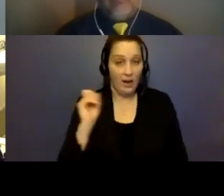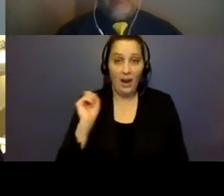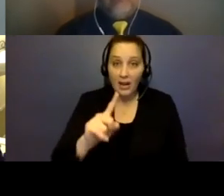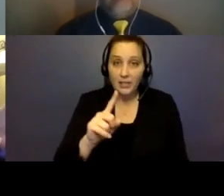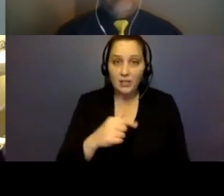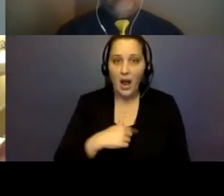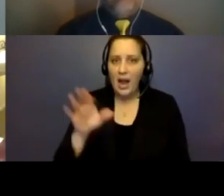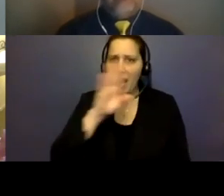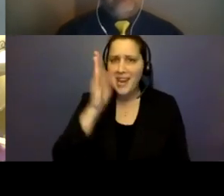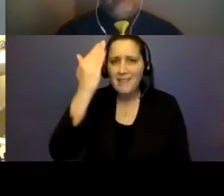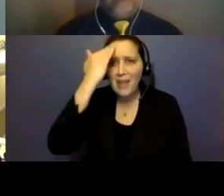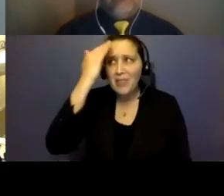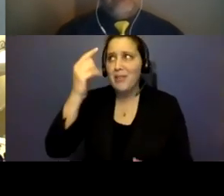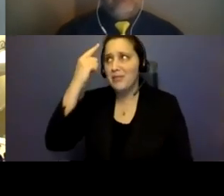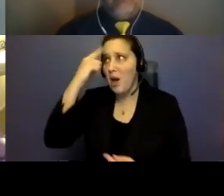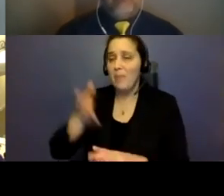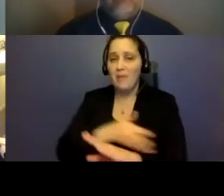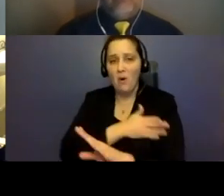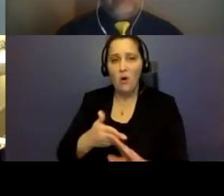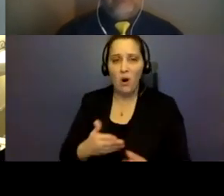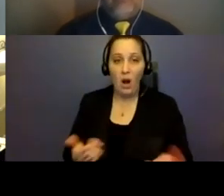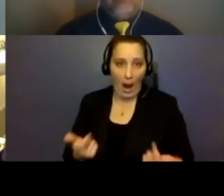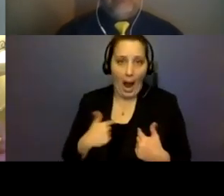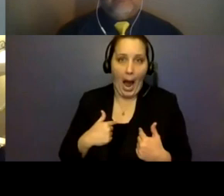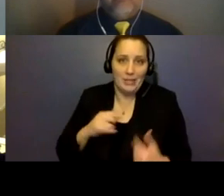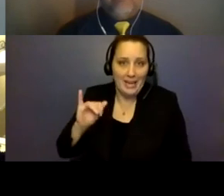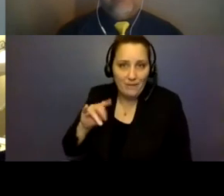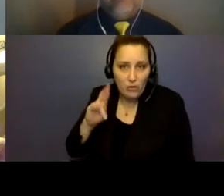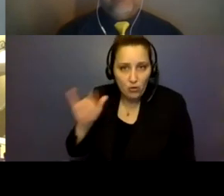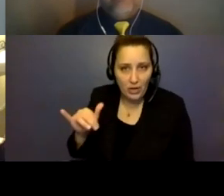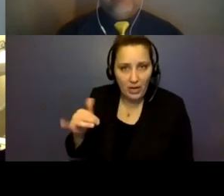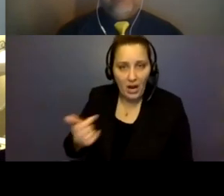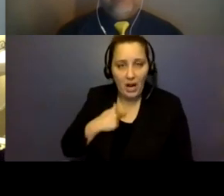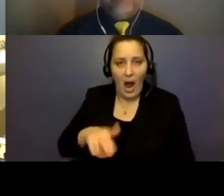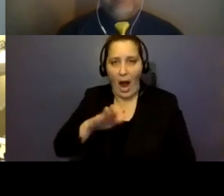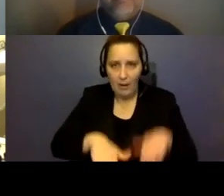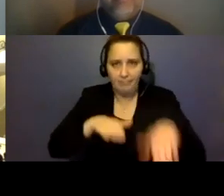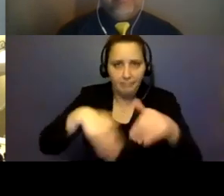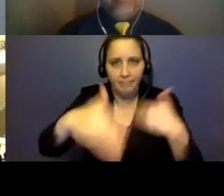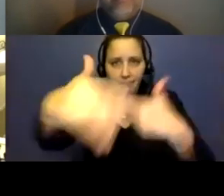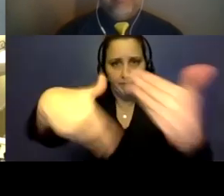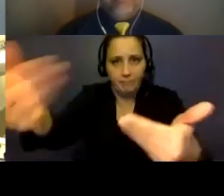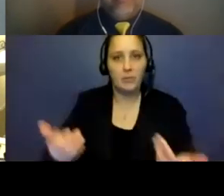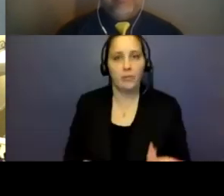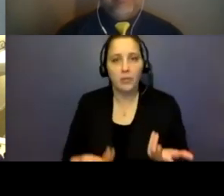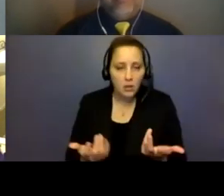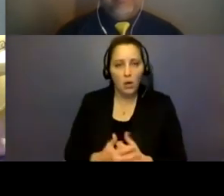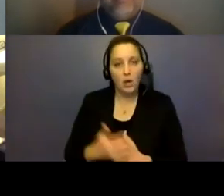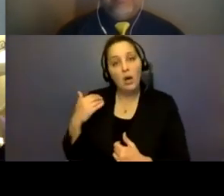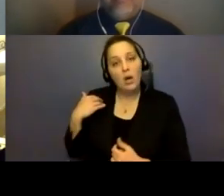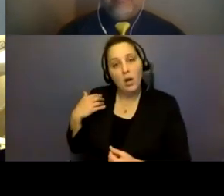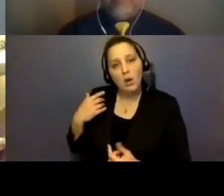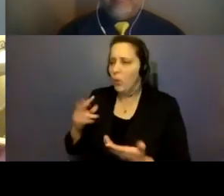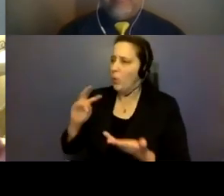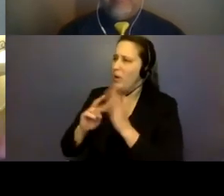I never thought about it in my life. It's like, I was an infantry guy, right? I slept on the ground, that's all I did. And so what do you